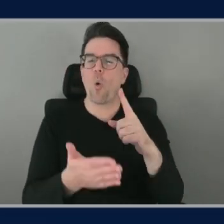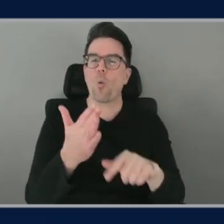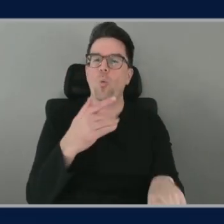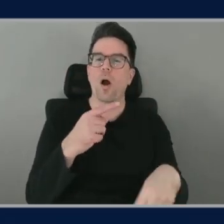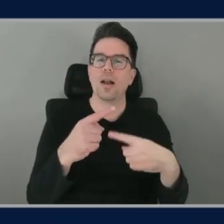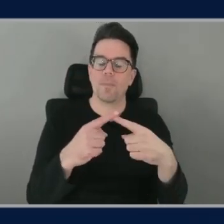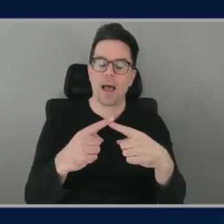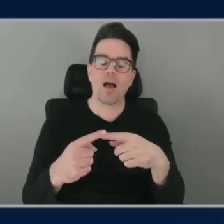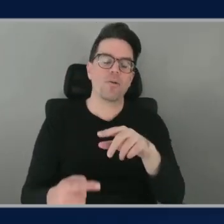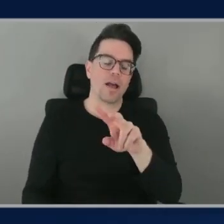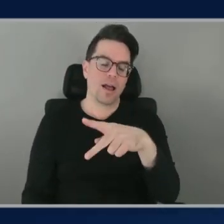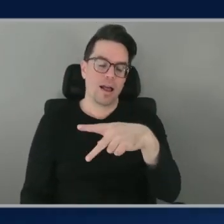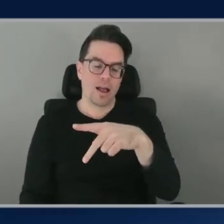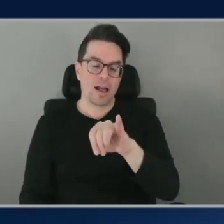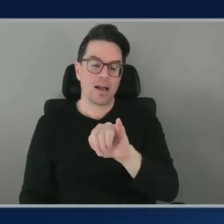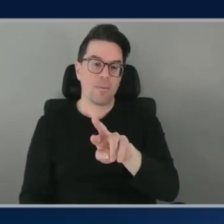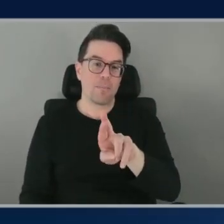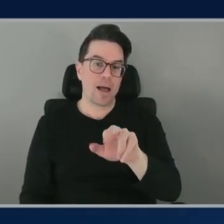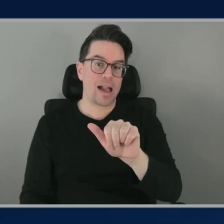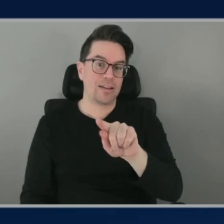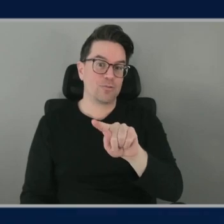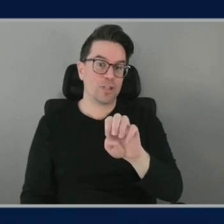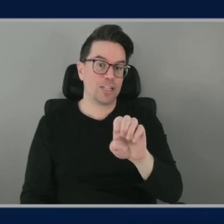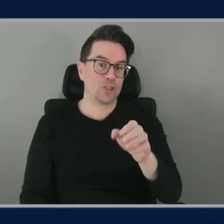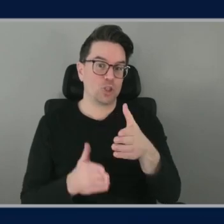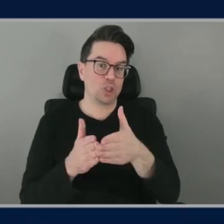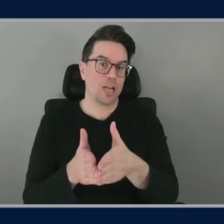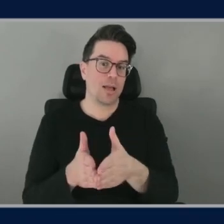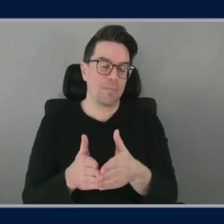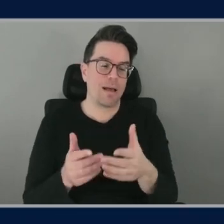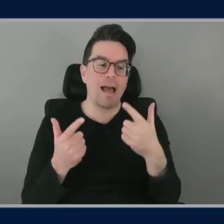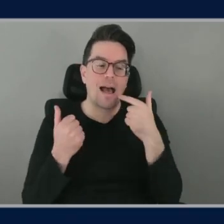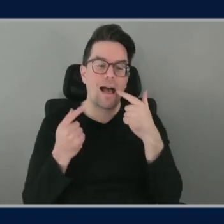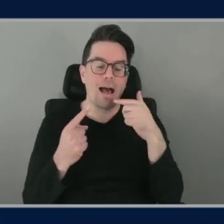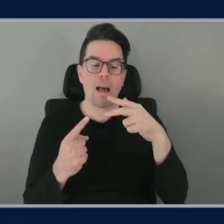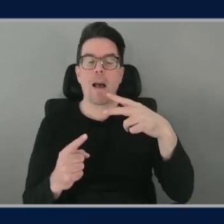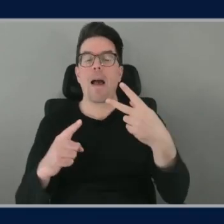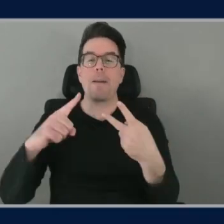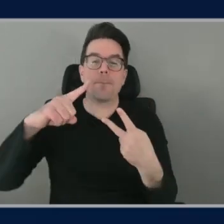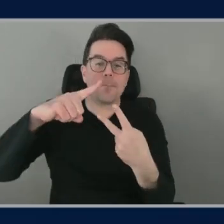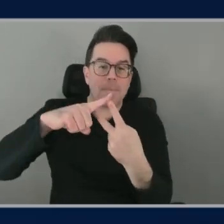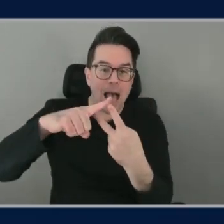3.14% of all sailors are pirates. Yes, approximately.